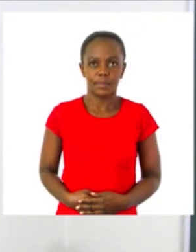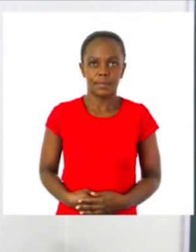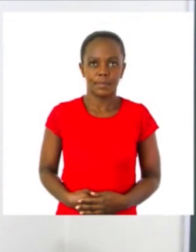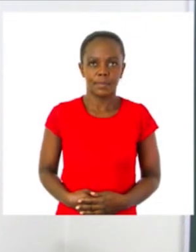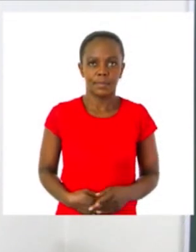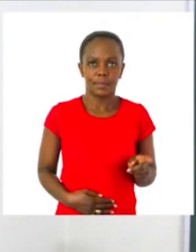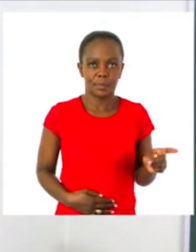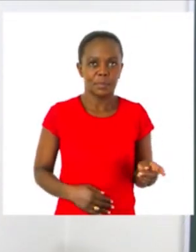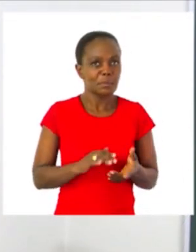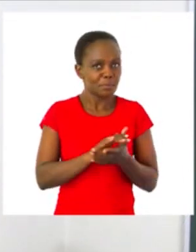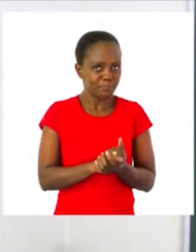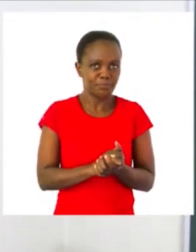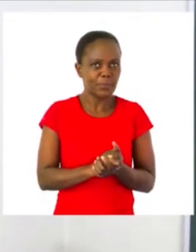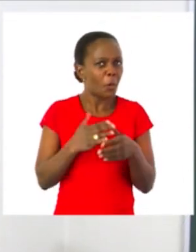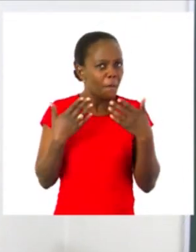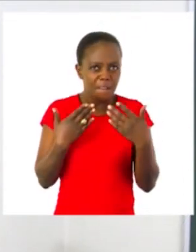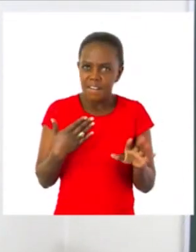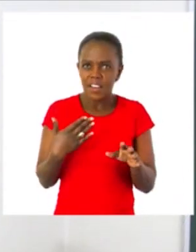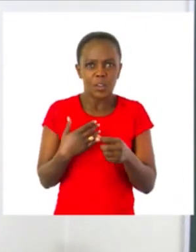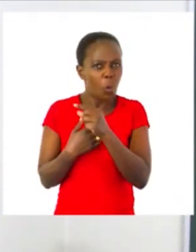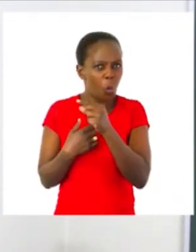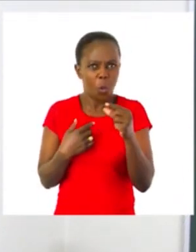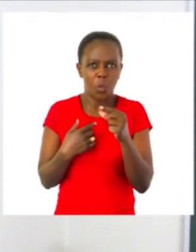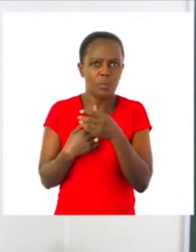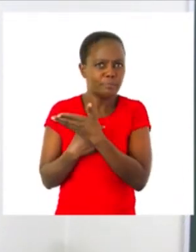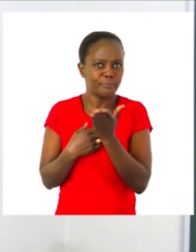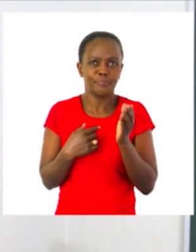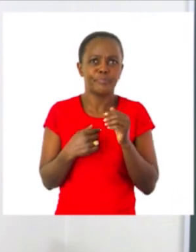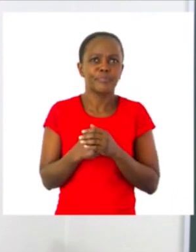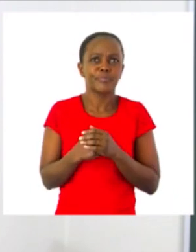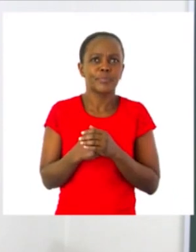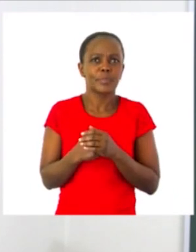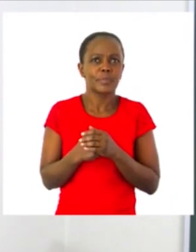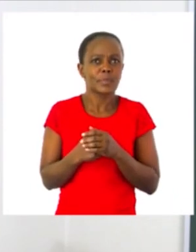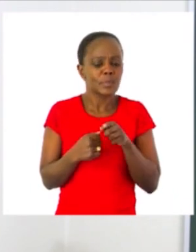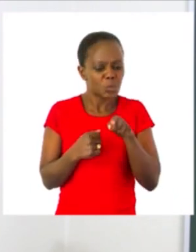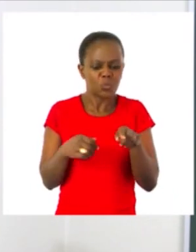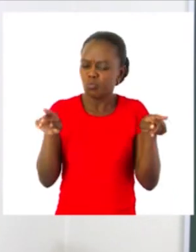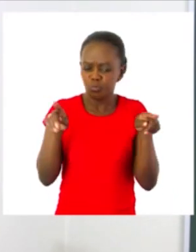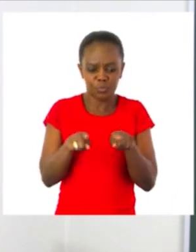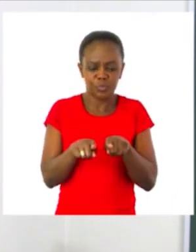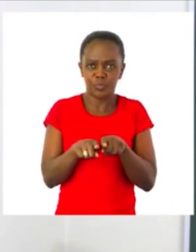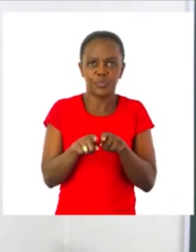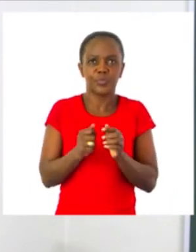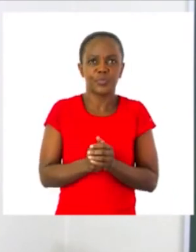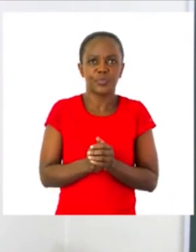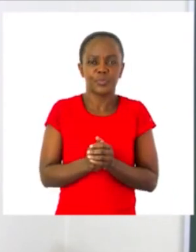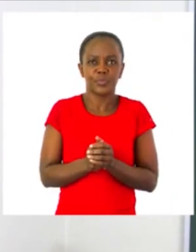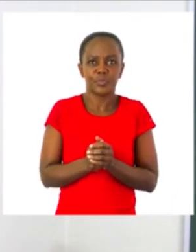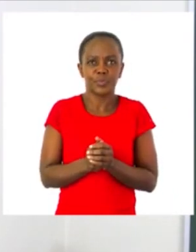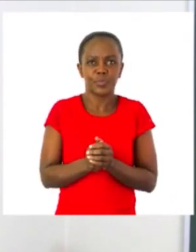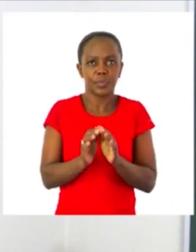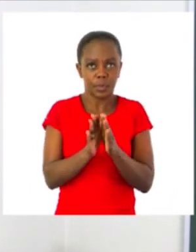My friend completed all the words. I hope you did the same too. Now we are going to turn